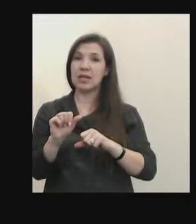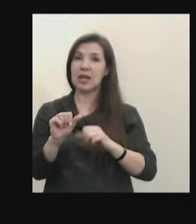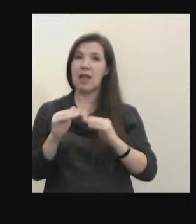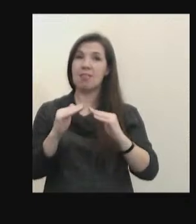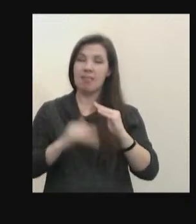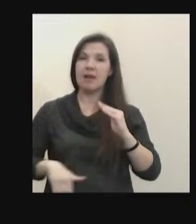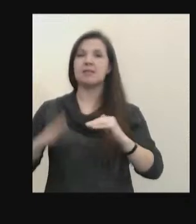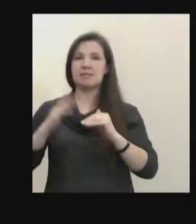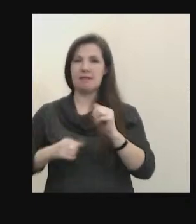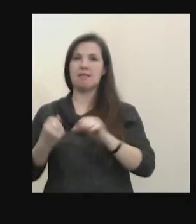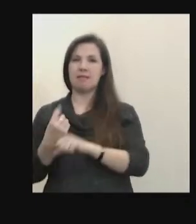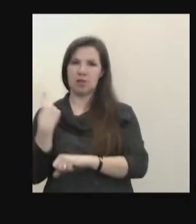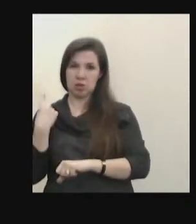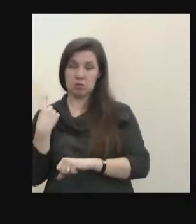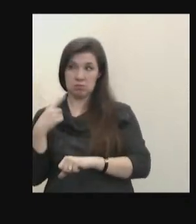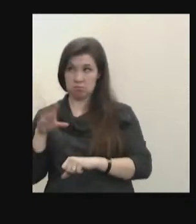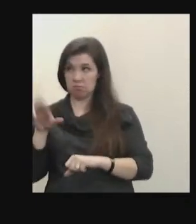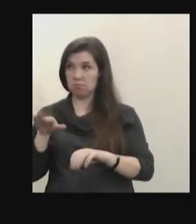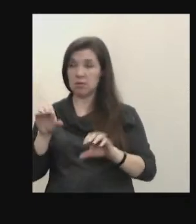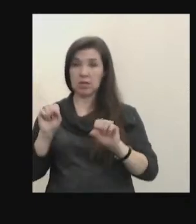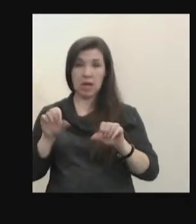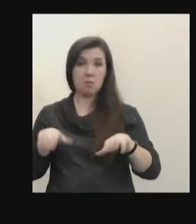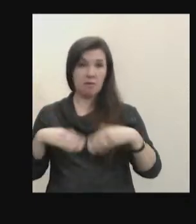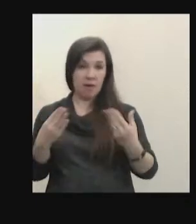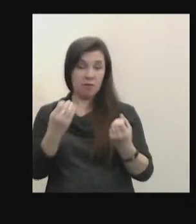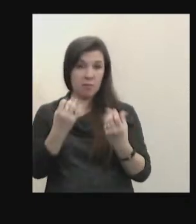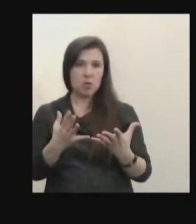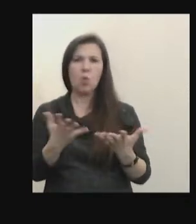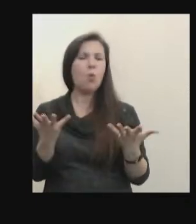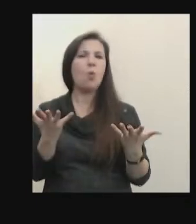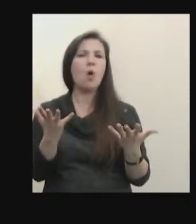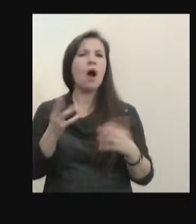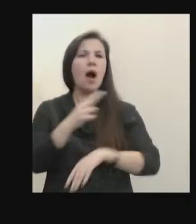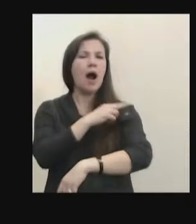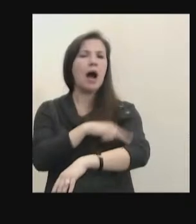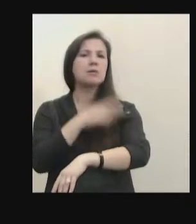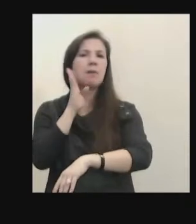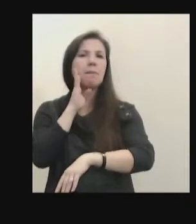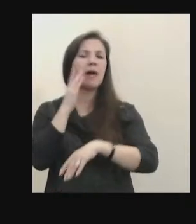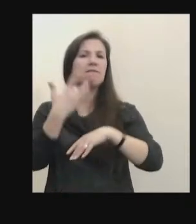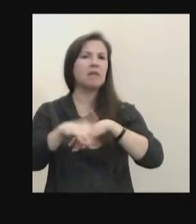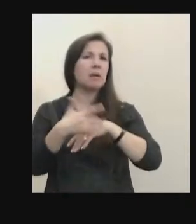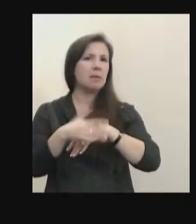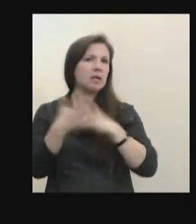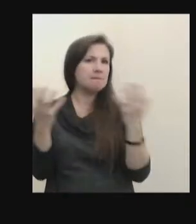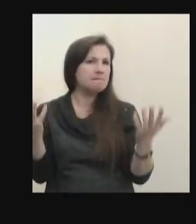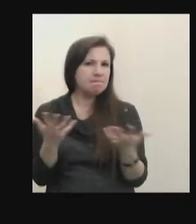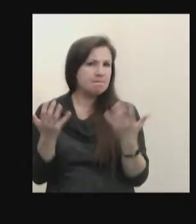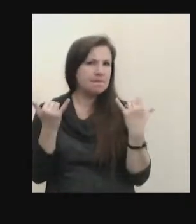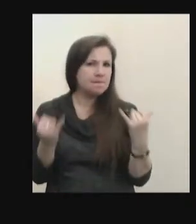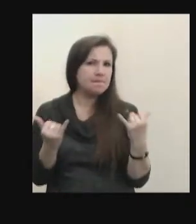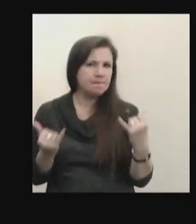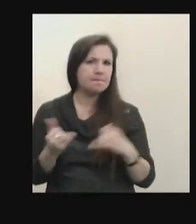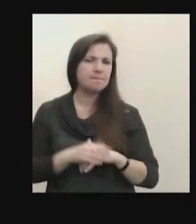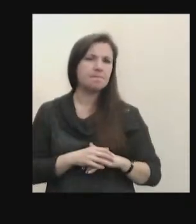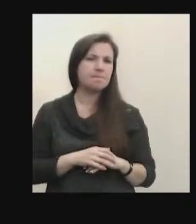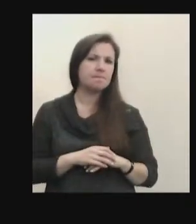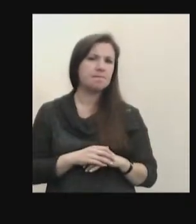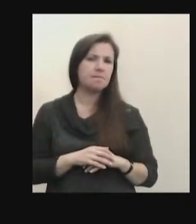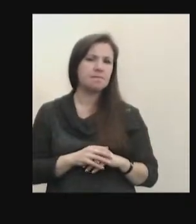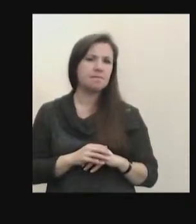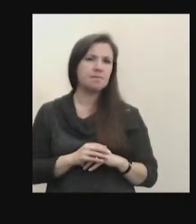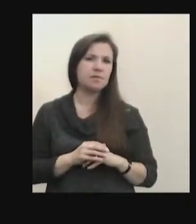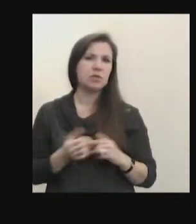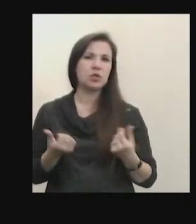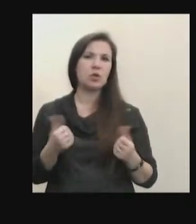provide us with information on what the hospital bed availability is at this point to perhaps deter that